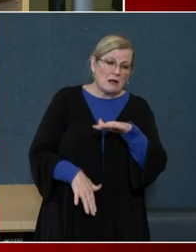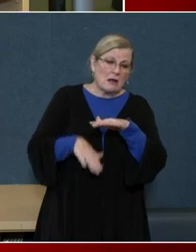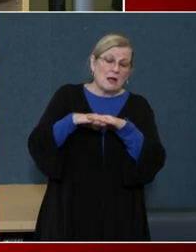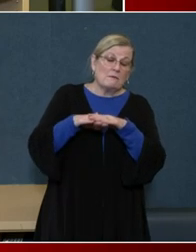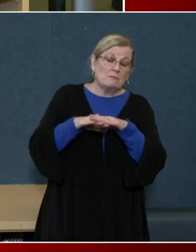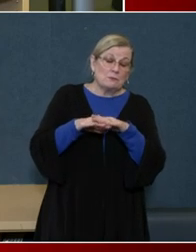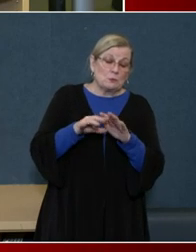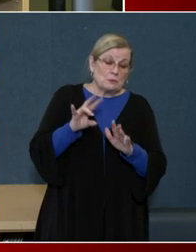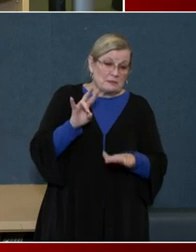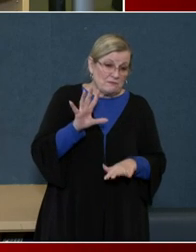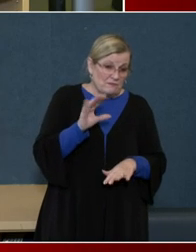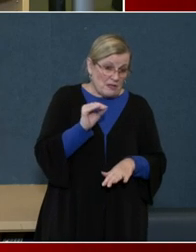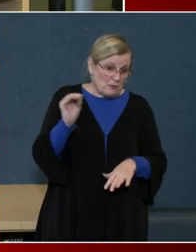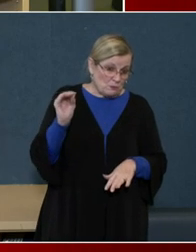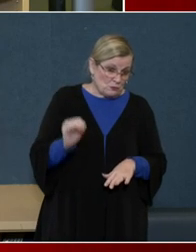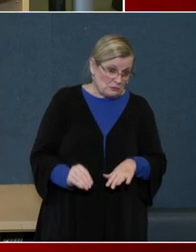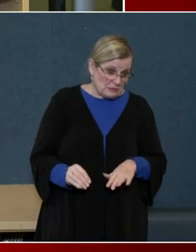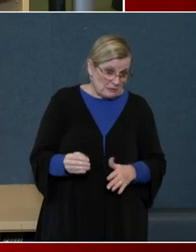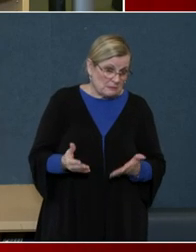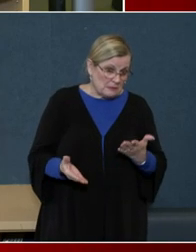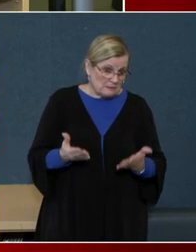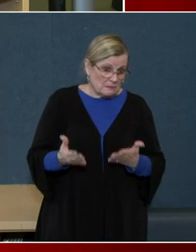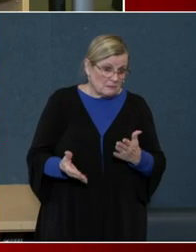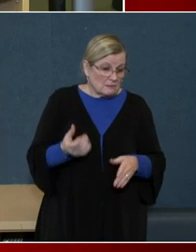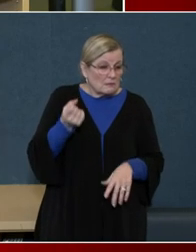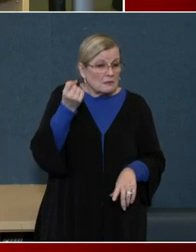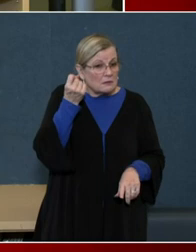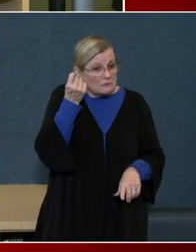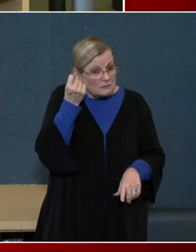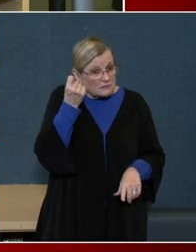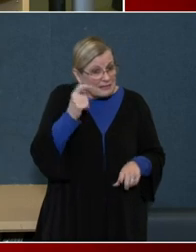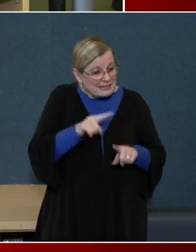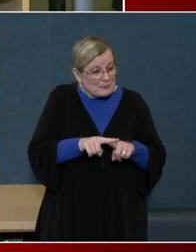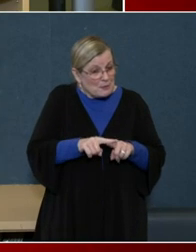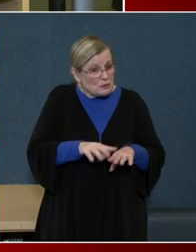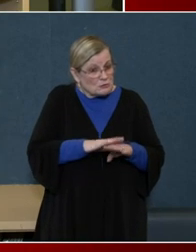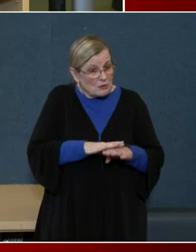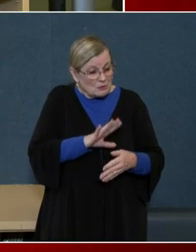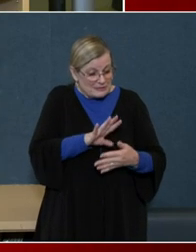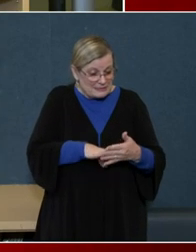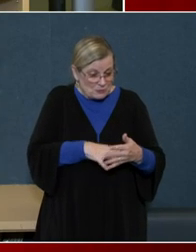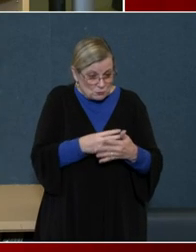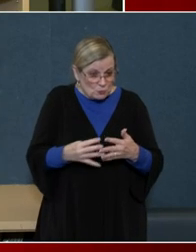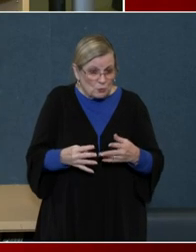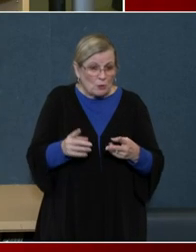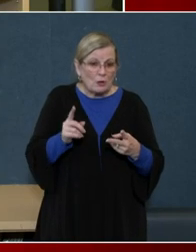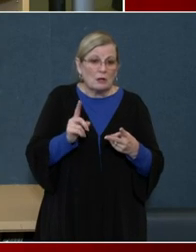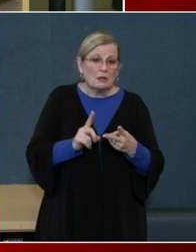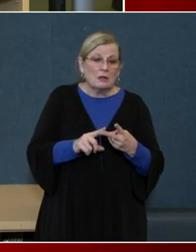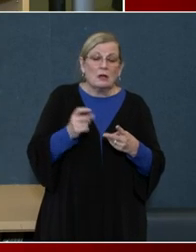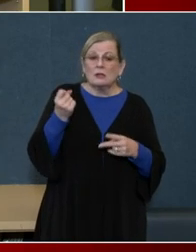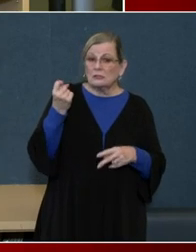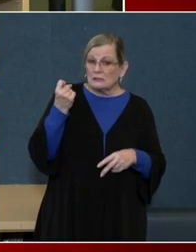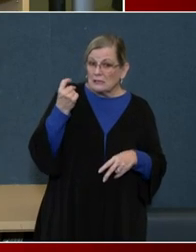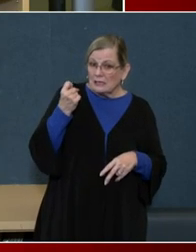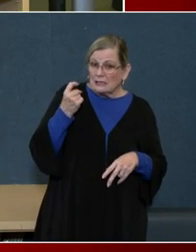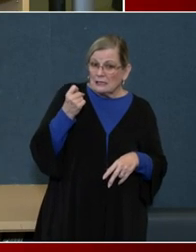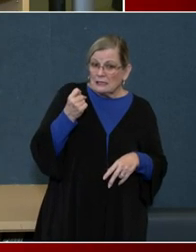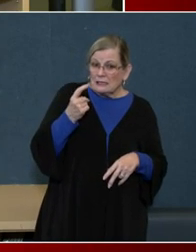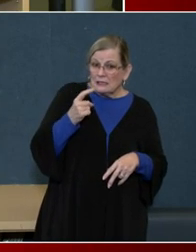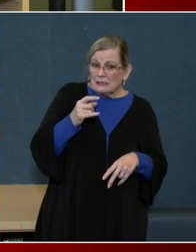potentially, but that would depend on scheduling. Because the number of students that you have in a